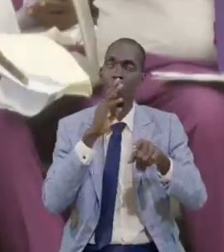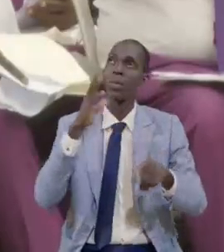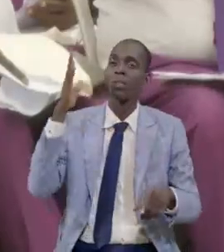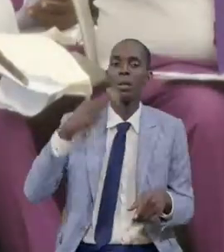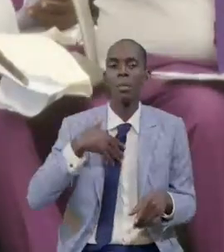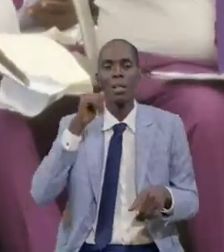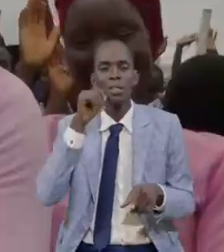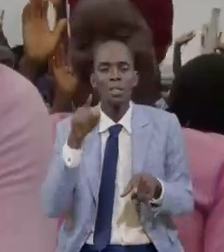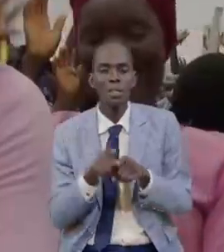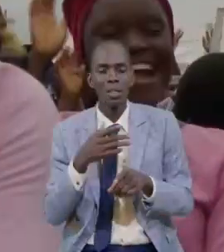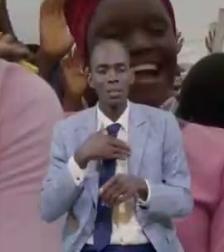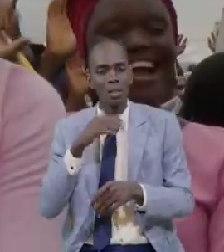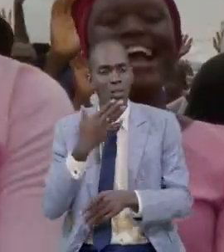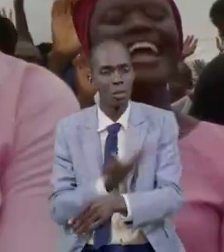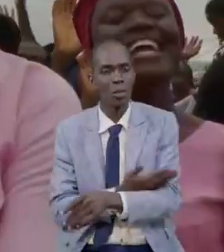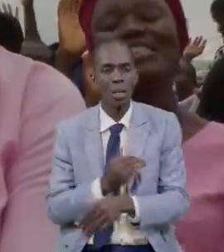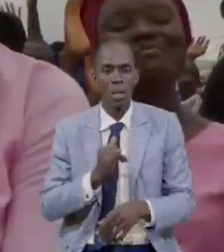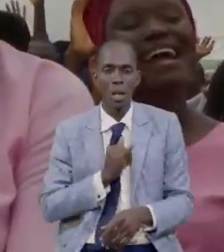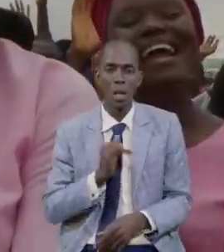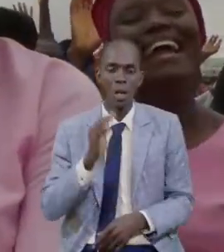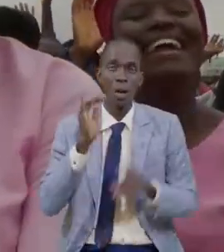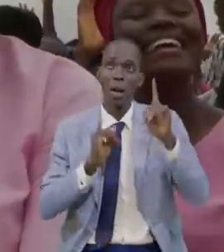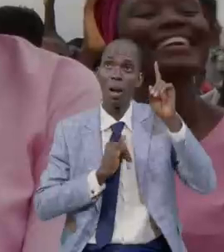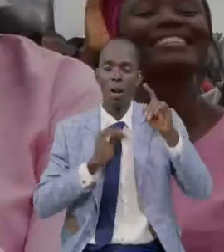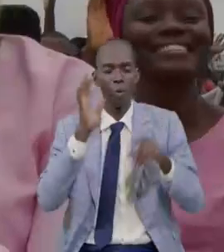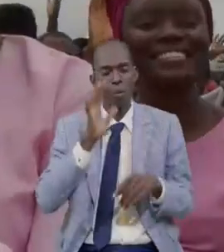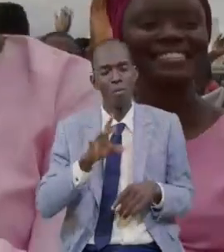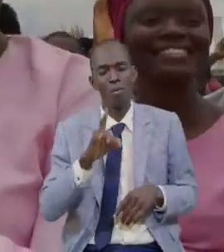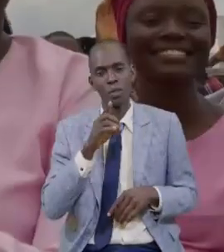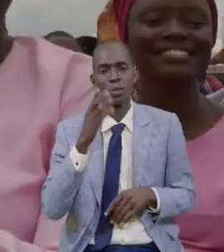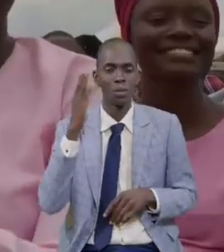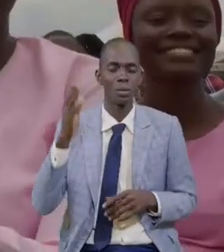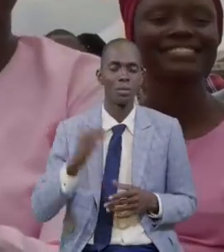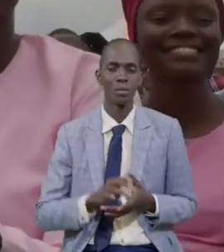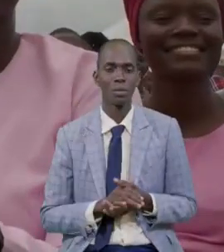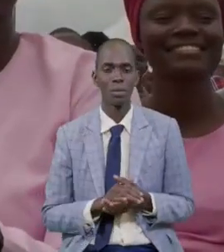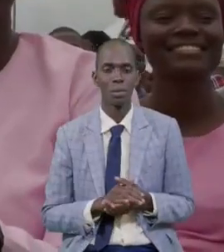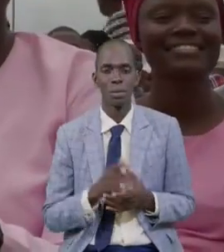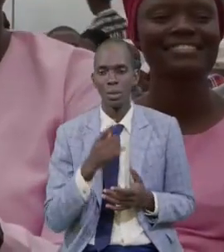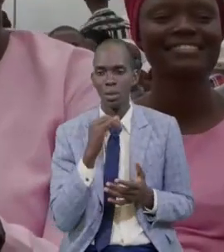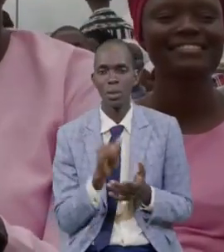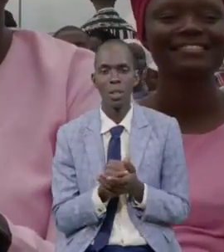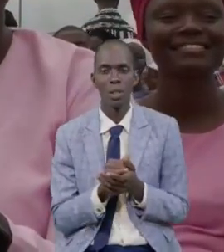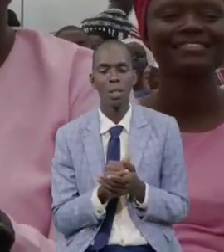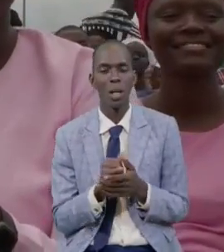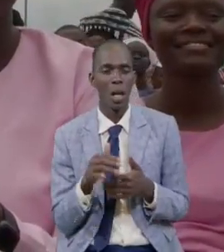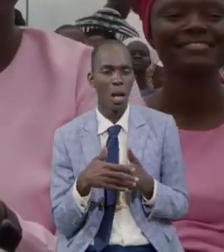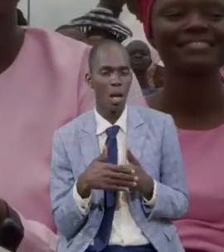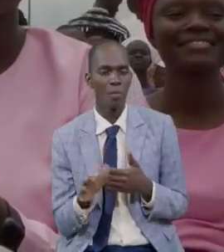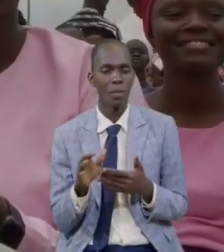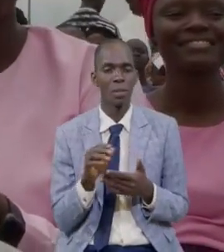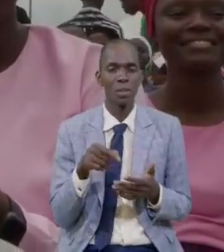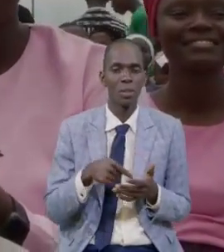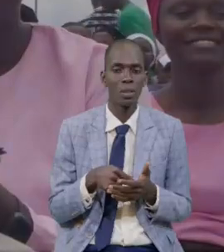I'll find you there. It says, after this, I beheld, and lo,